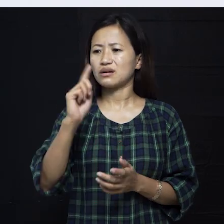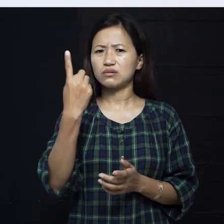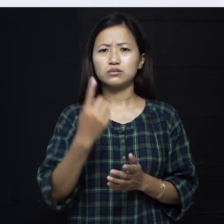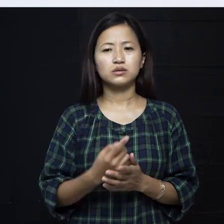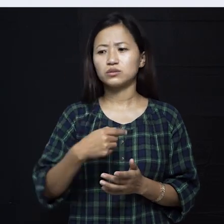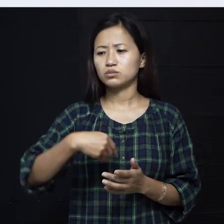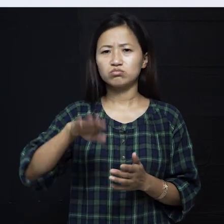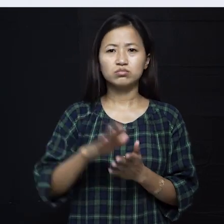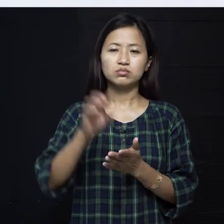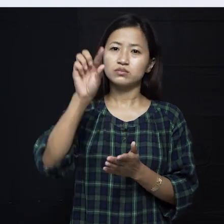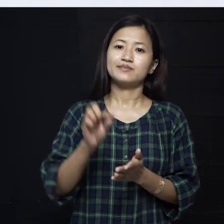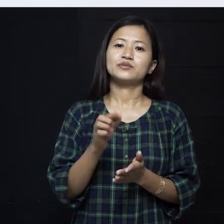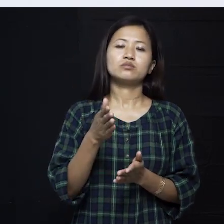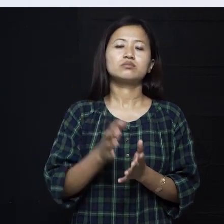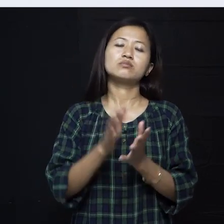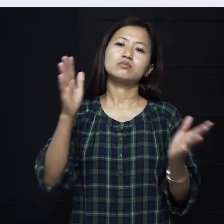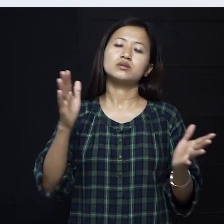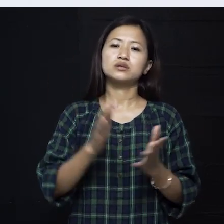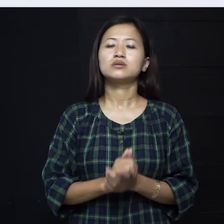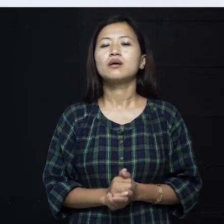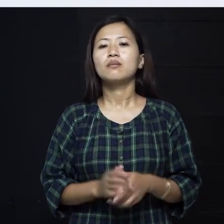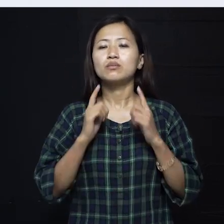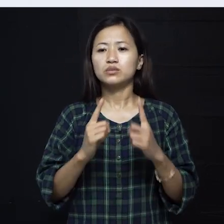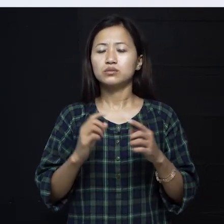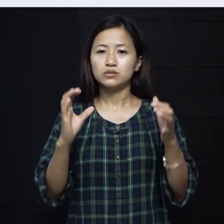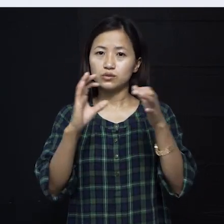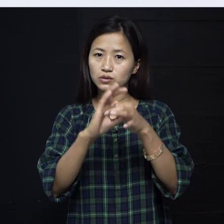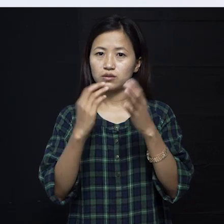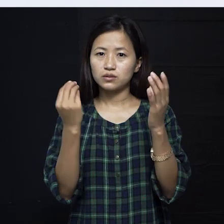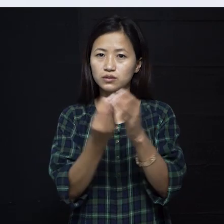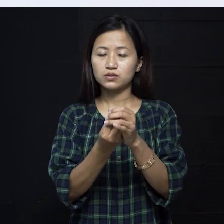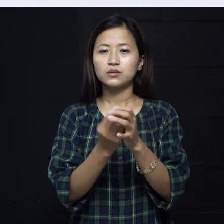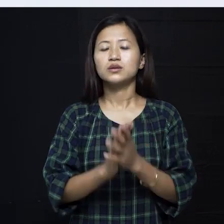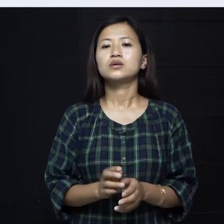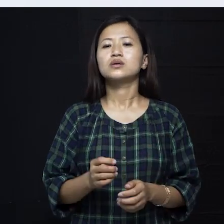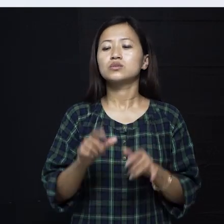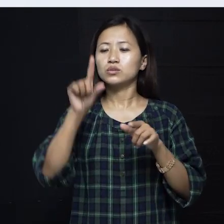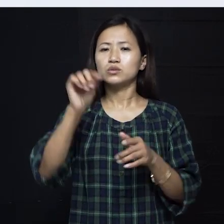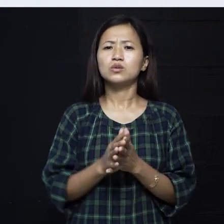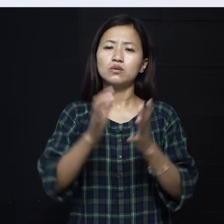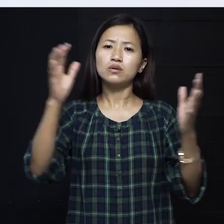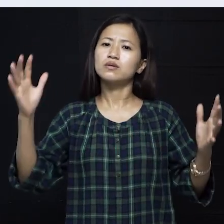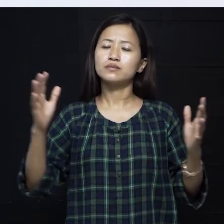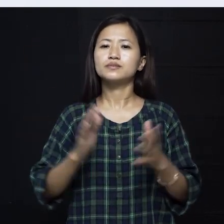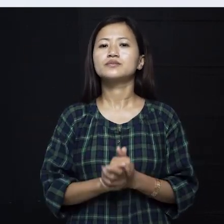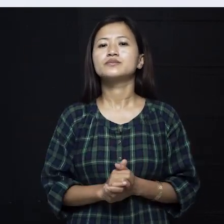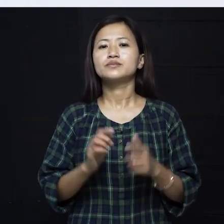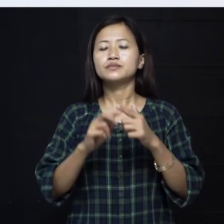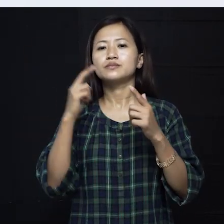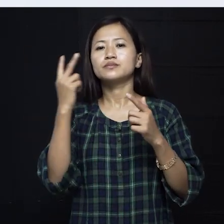do much, but together they can do lots of things. So that is what we meant by transport and communication.